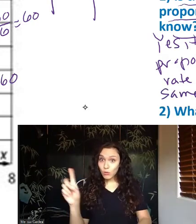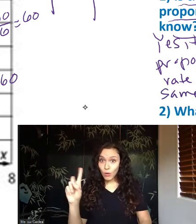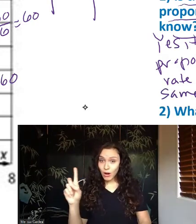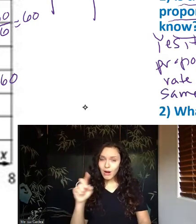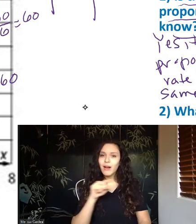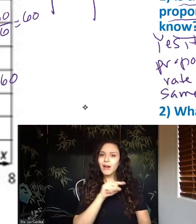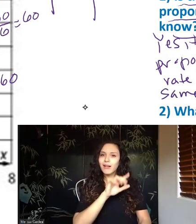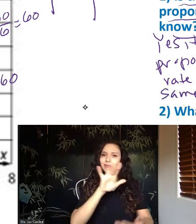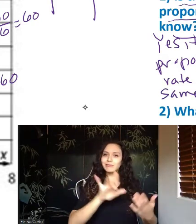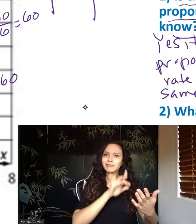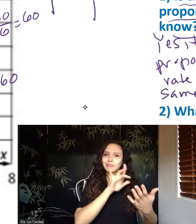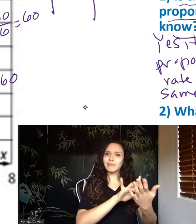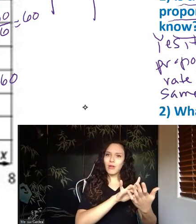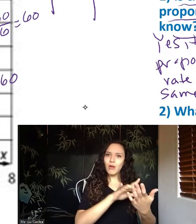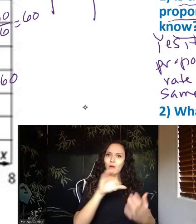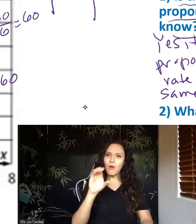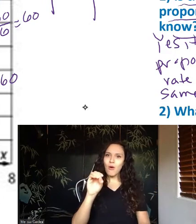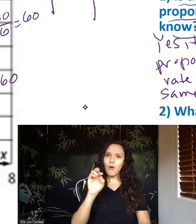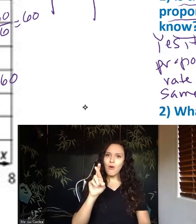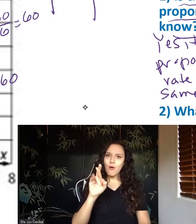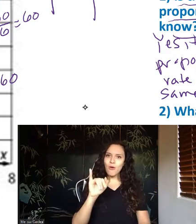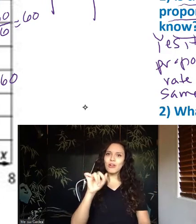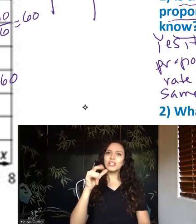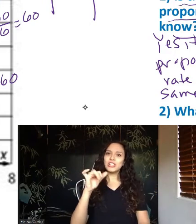and it starts at the origin.